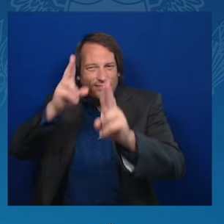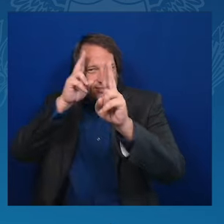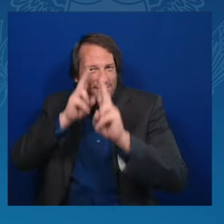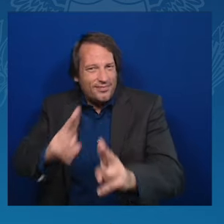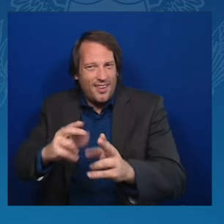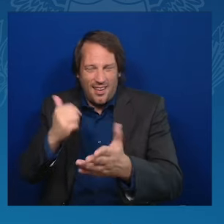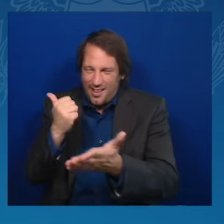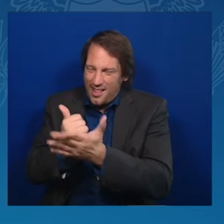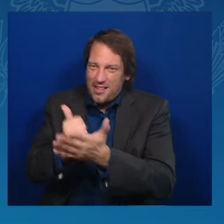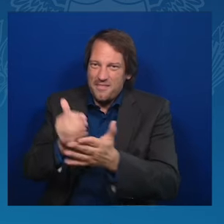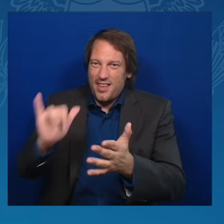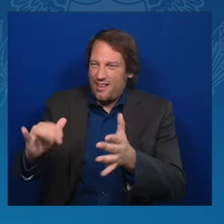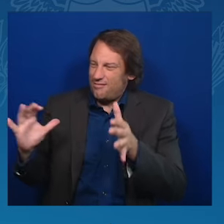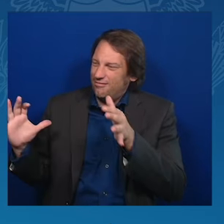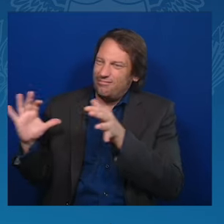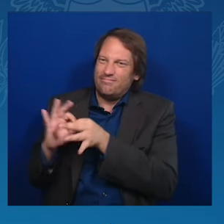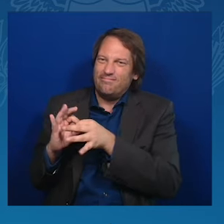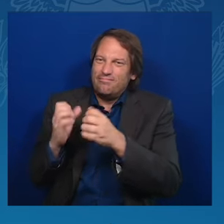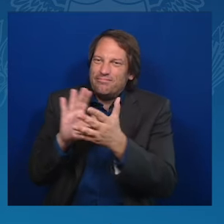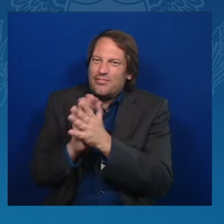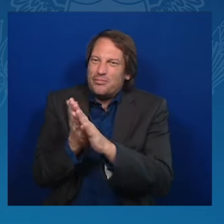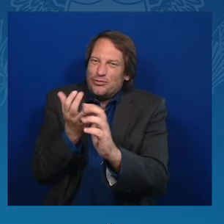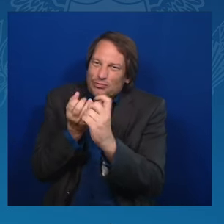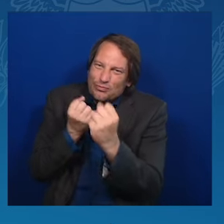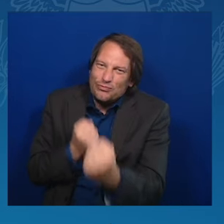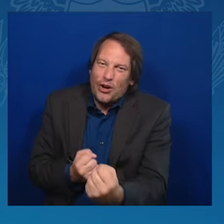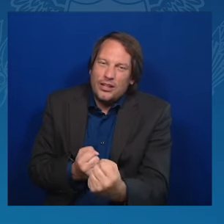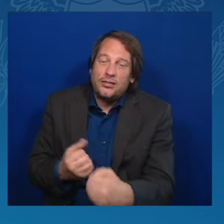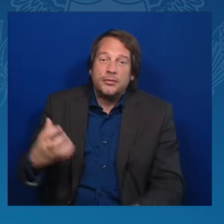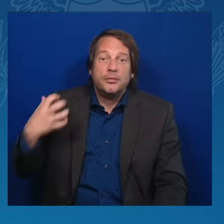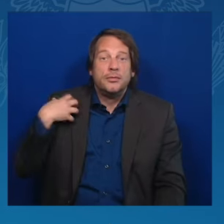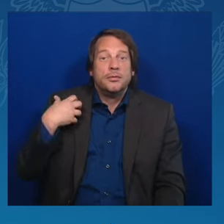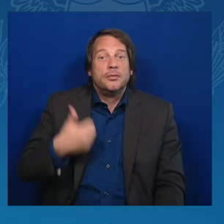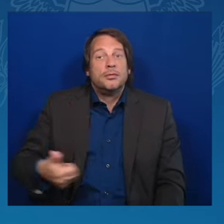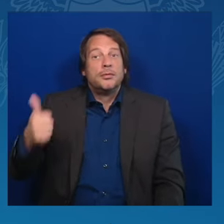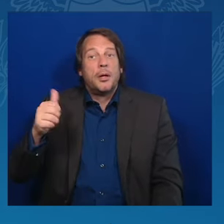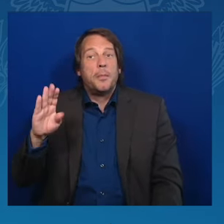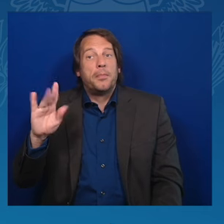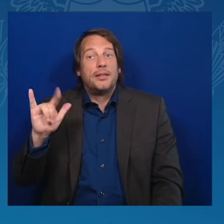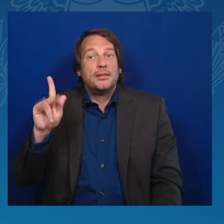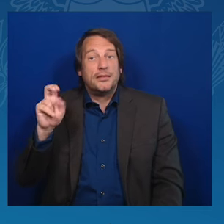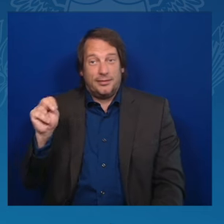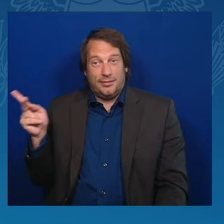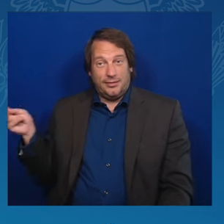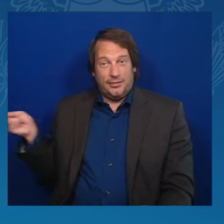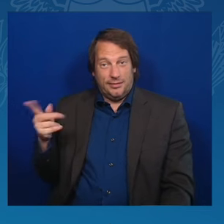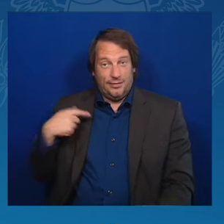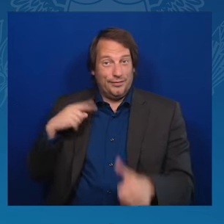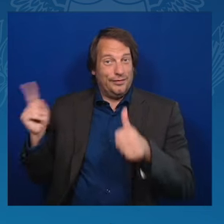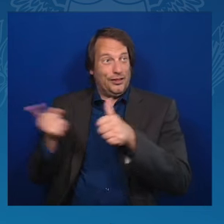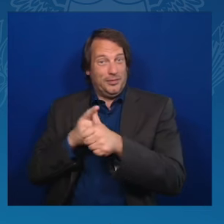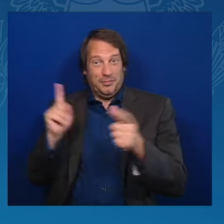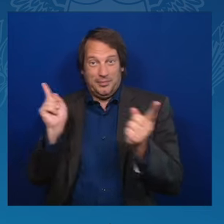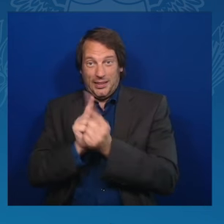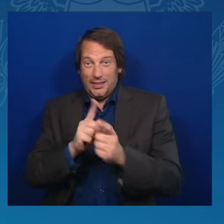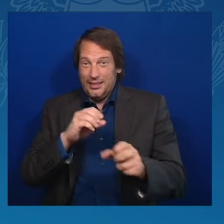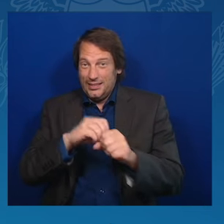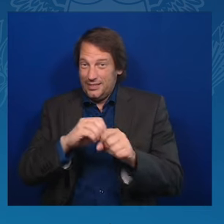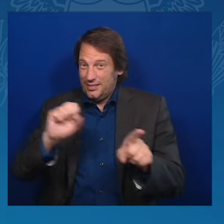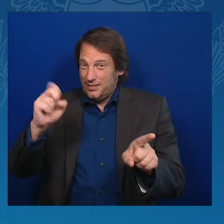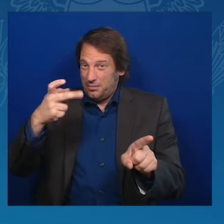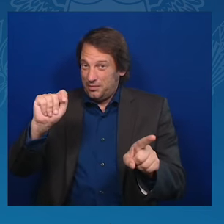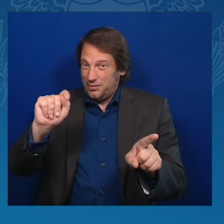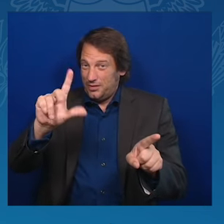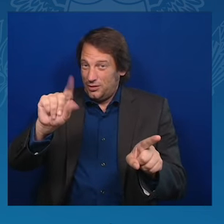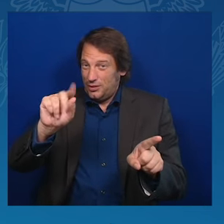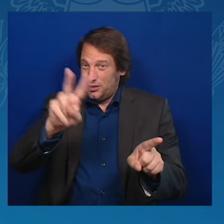and I, as Secretary Blinken mentioned, first met in September of 2022 when I traveled to Tokyo to represent the